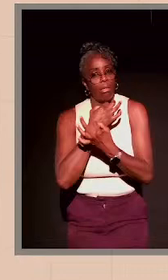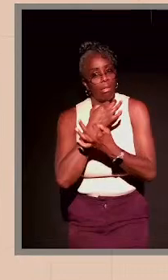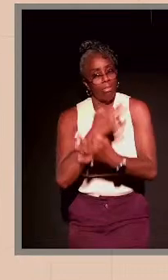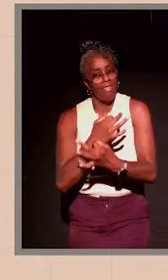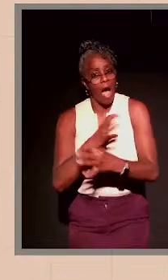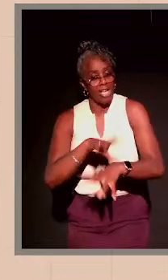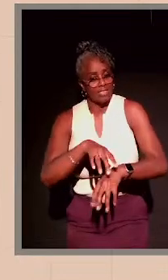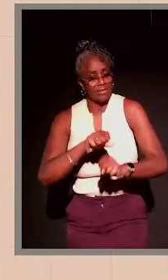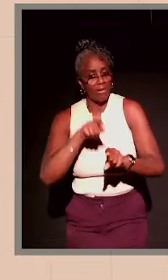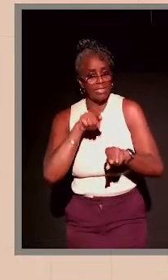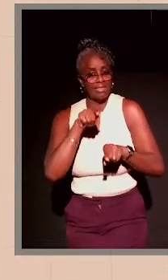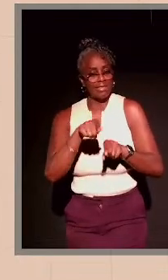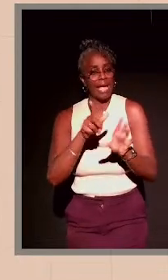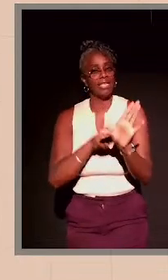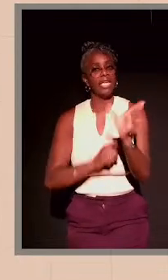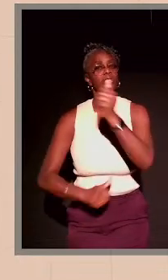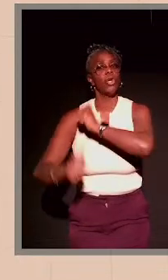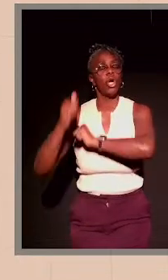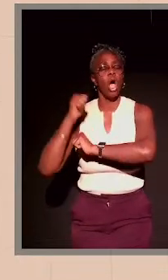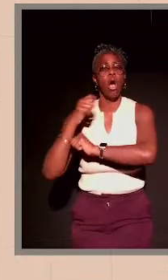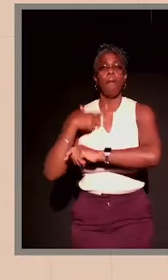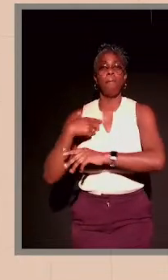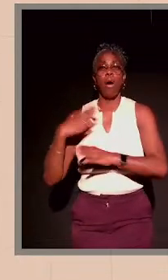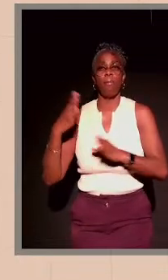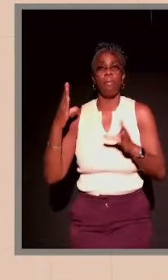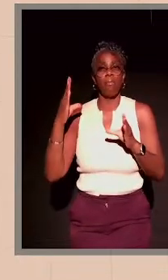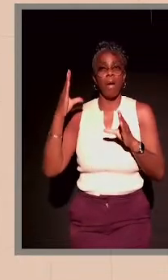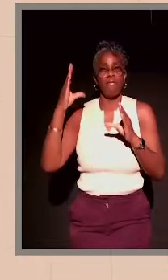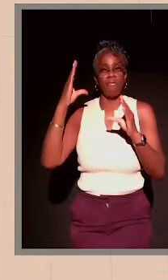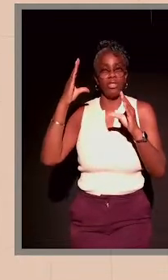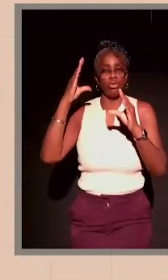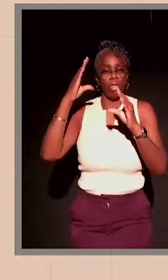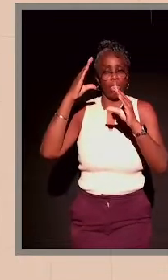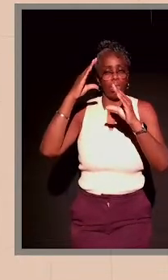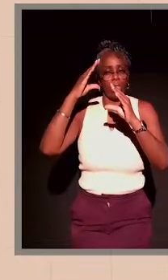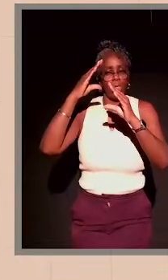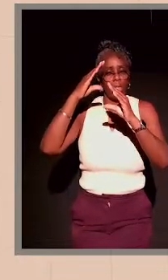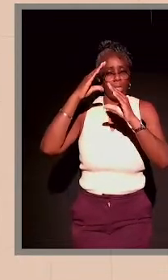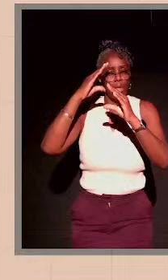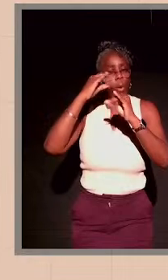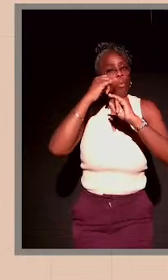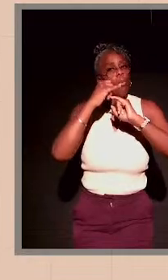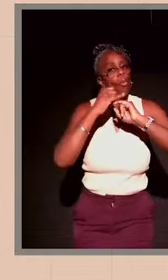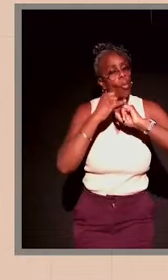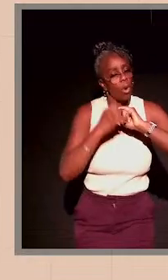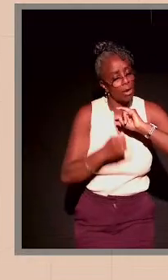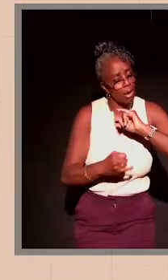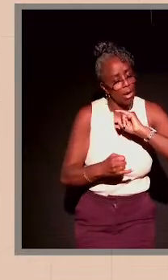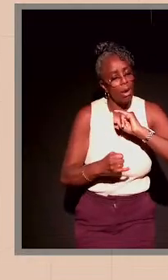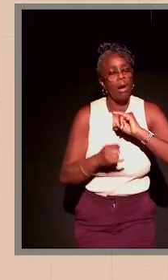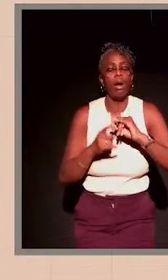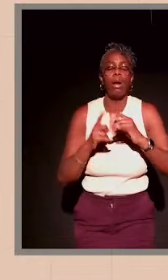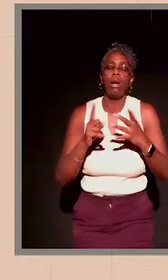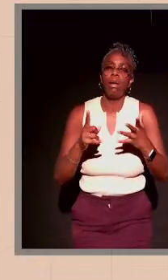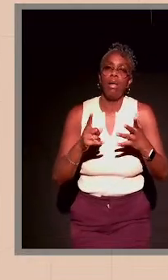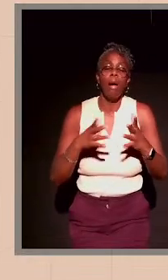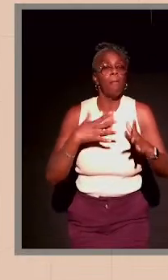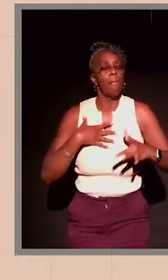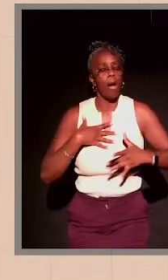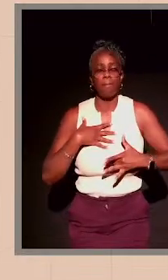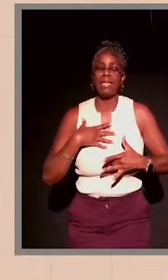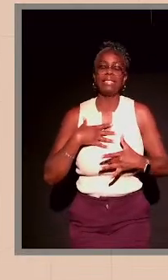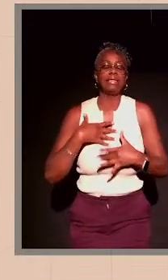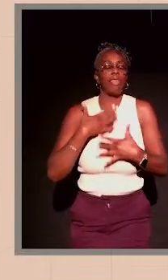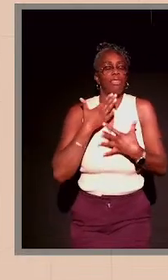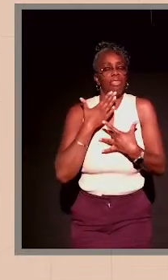ago. But as my vision continued to wane, I became very grateful